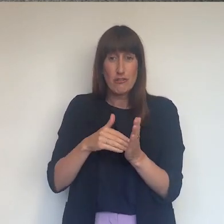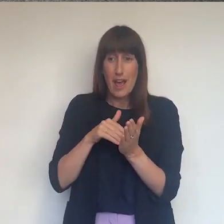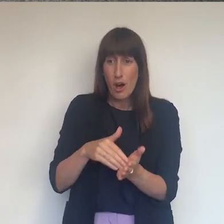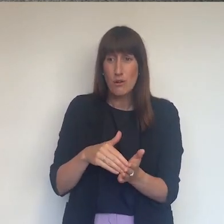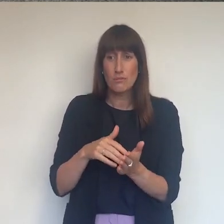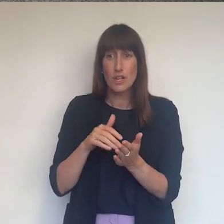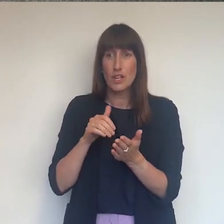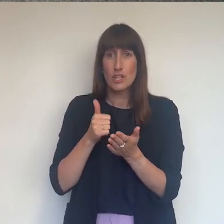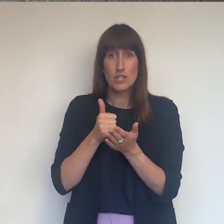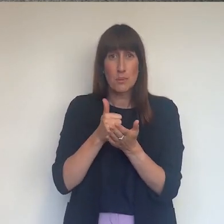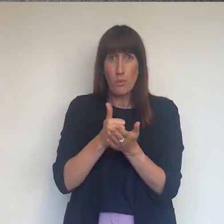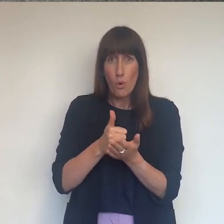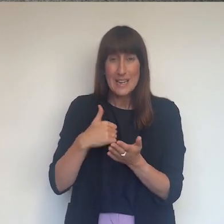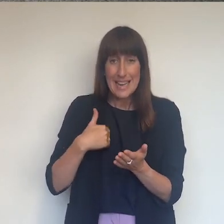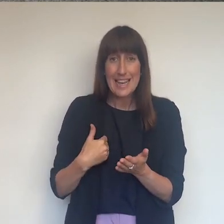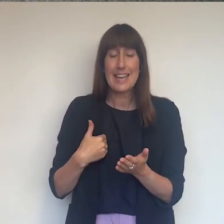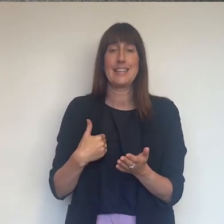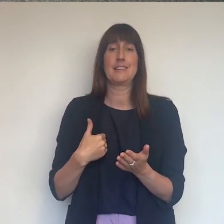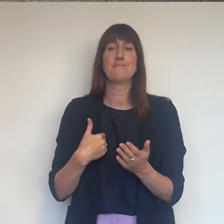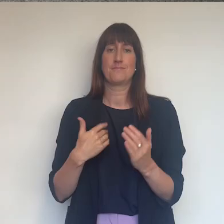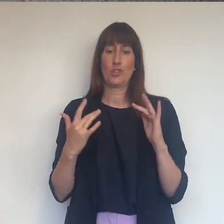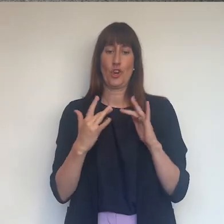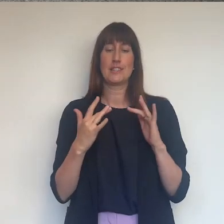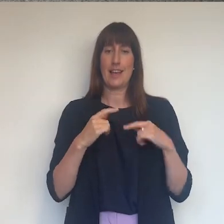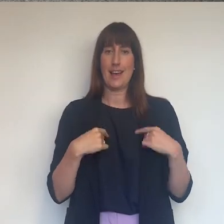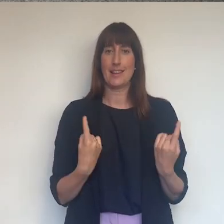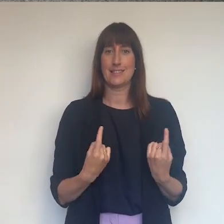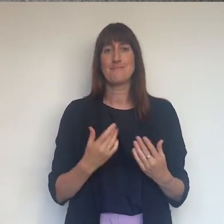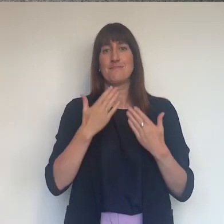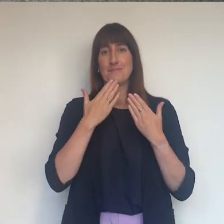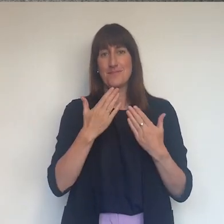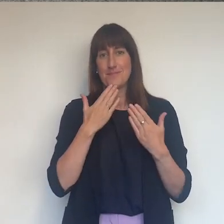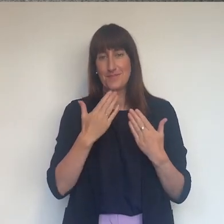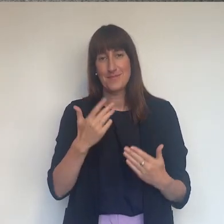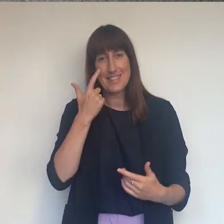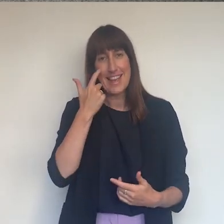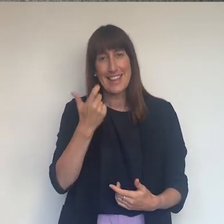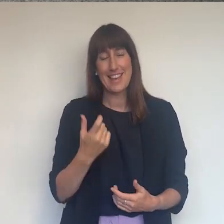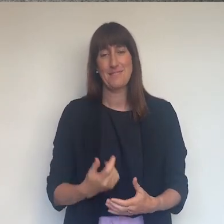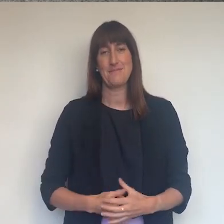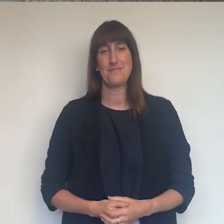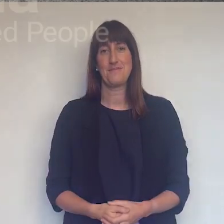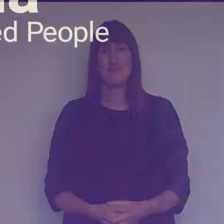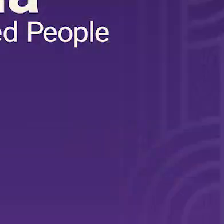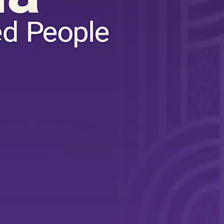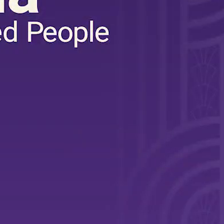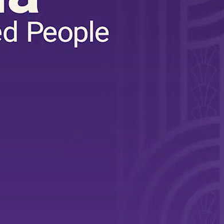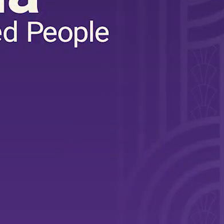we can do to support. Ngā mihi nui. Take care. Paula.